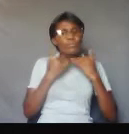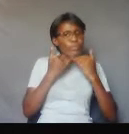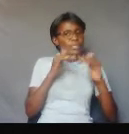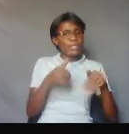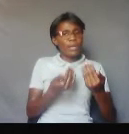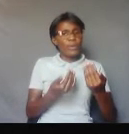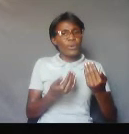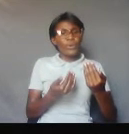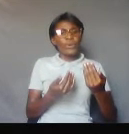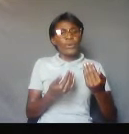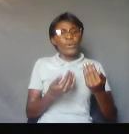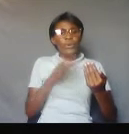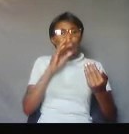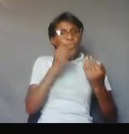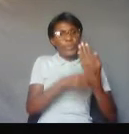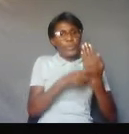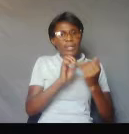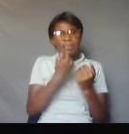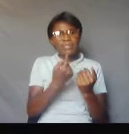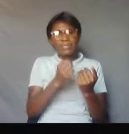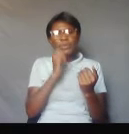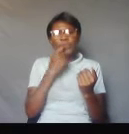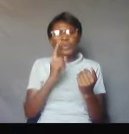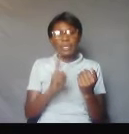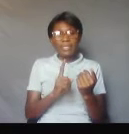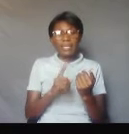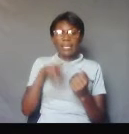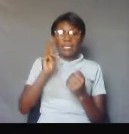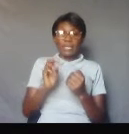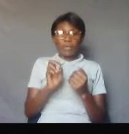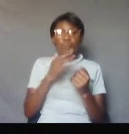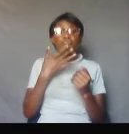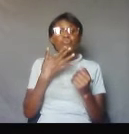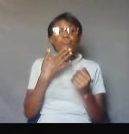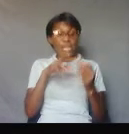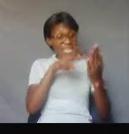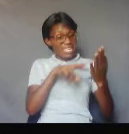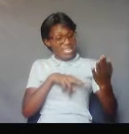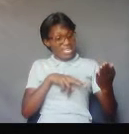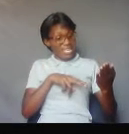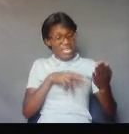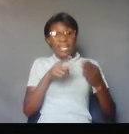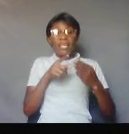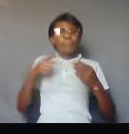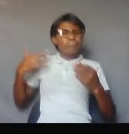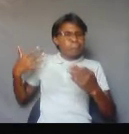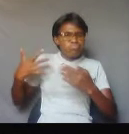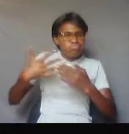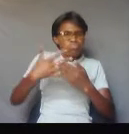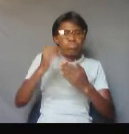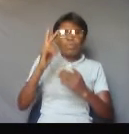But for a very long time, no one was really so concerned about the reader. They were sort of an afterthought in Bible